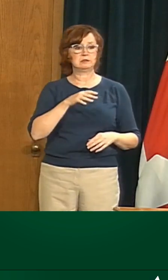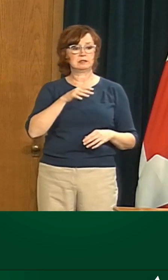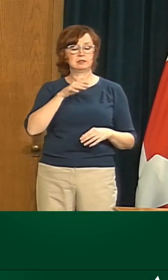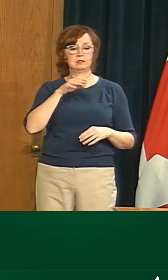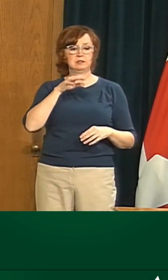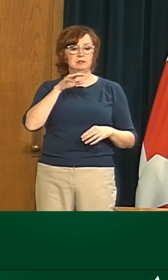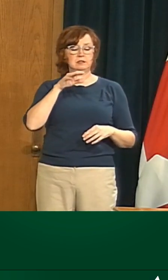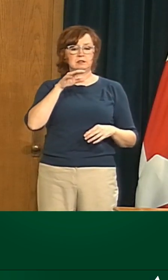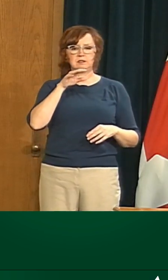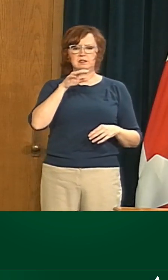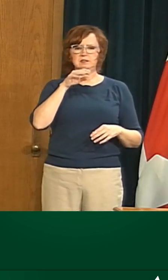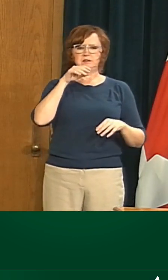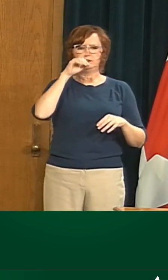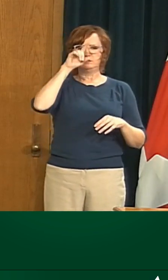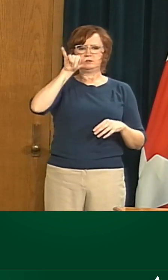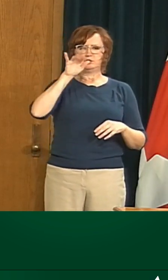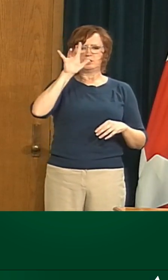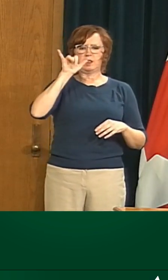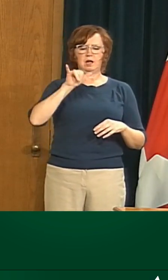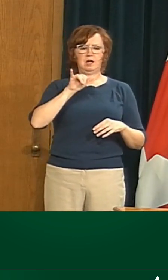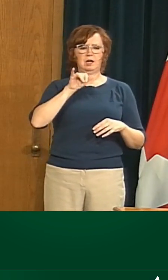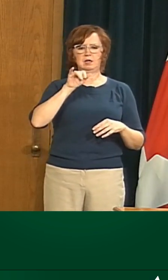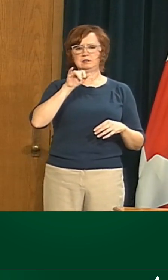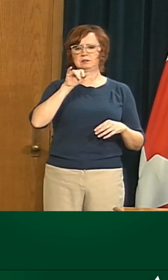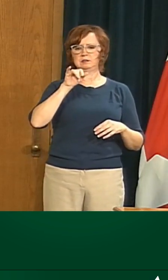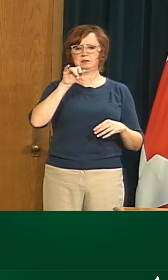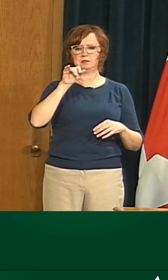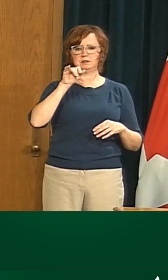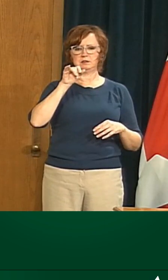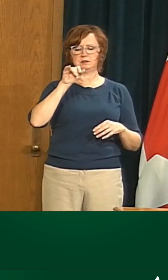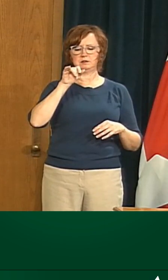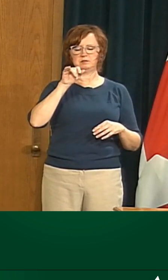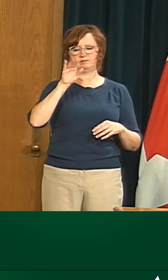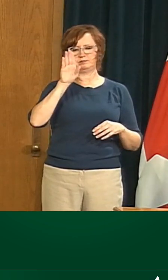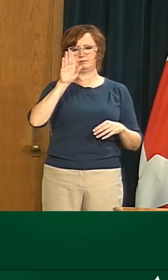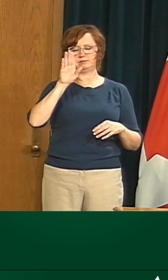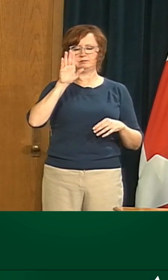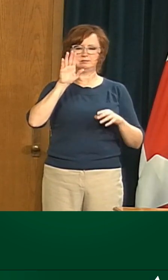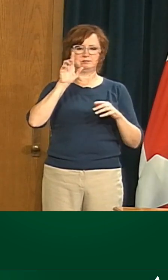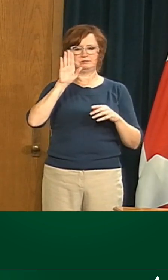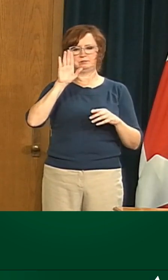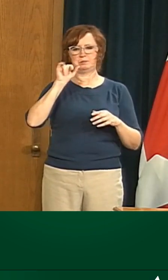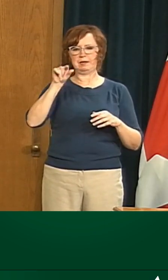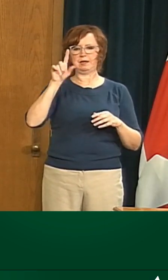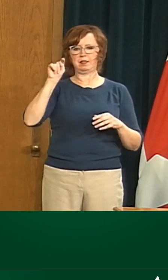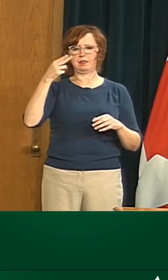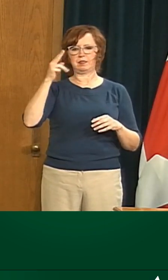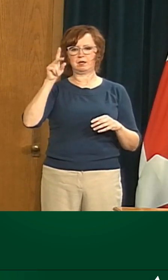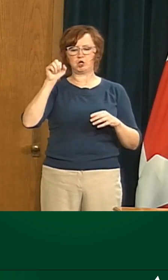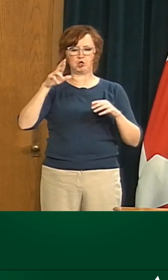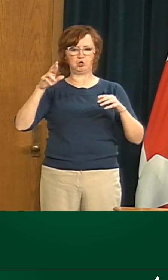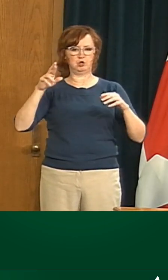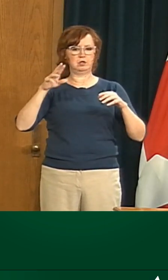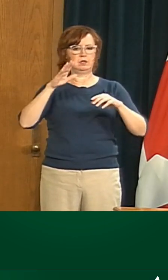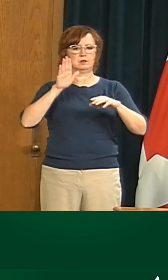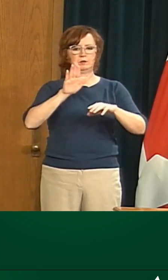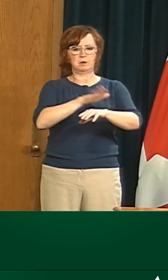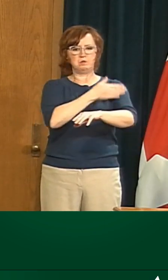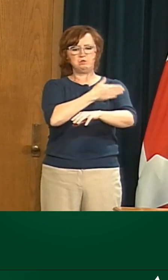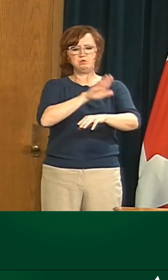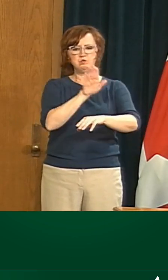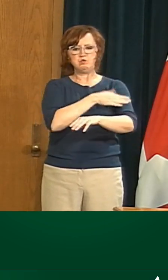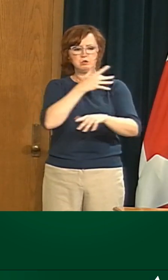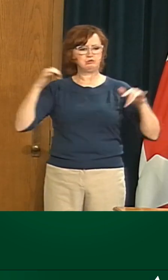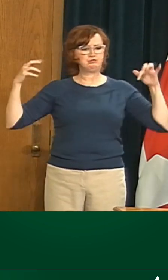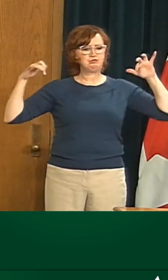that none of this will be permissible by the time, by a realistic time, anything will start. Well, yeah,